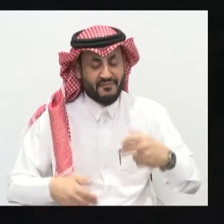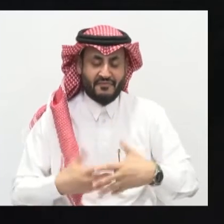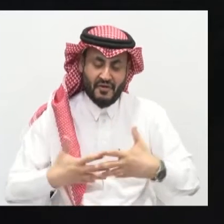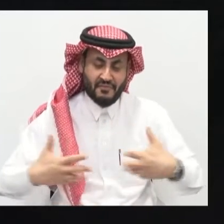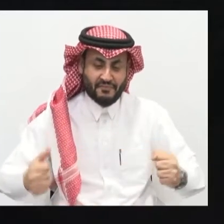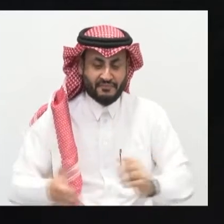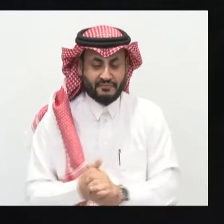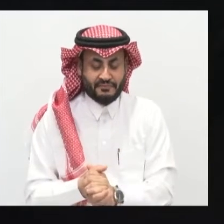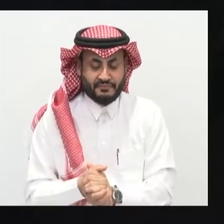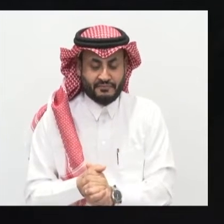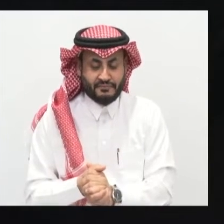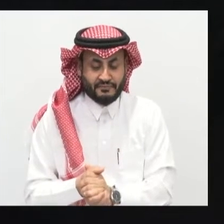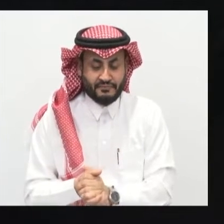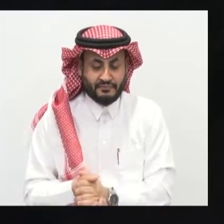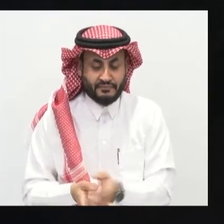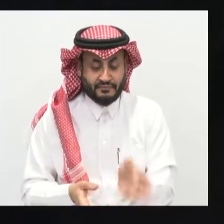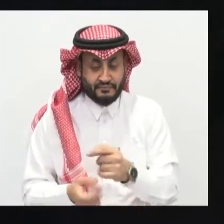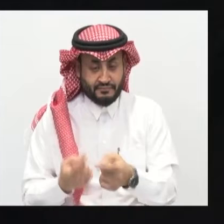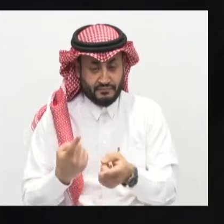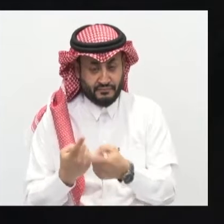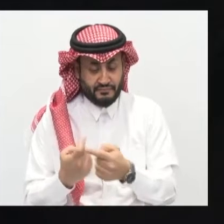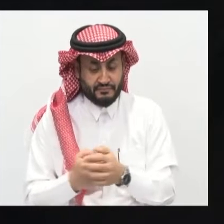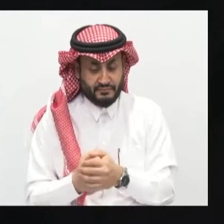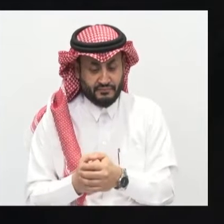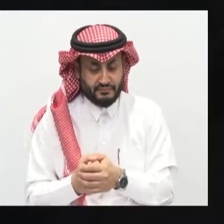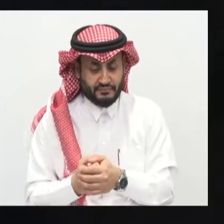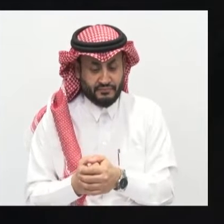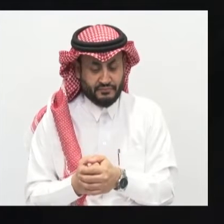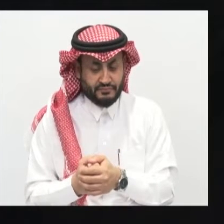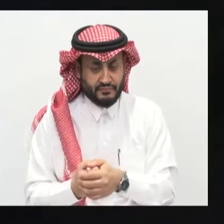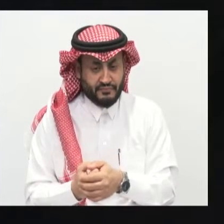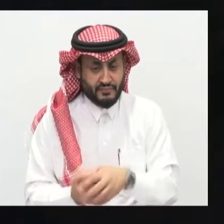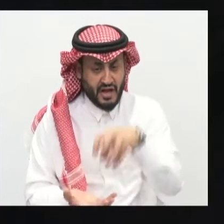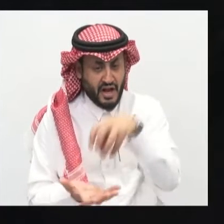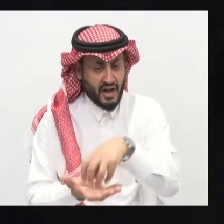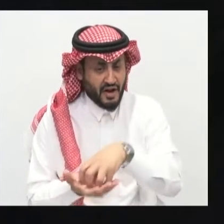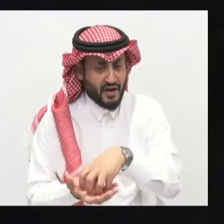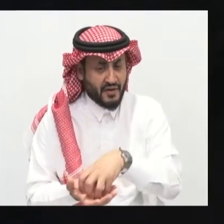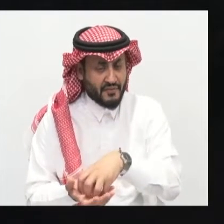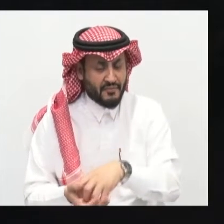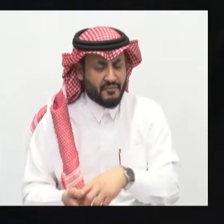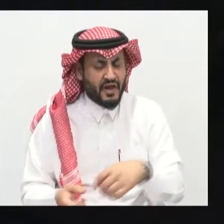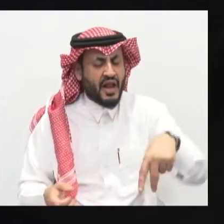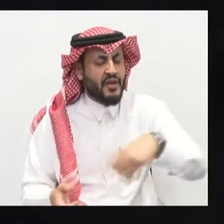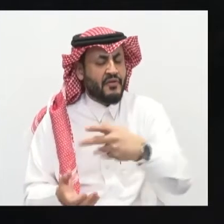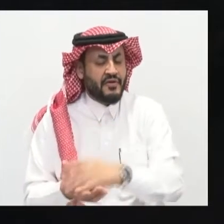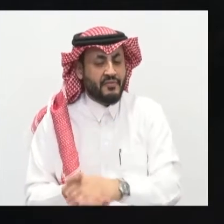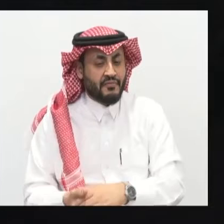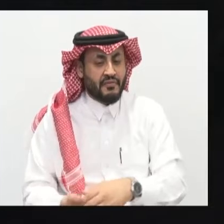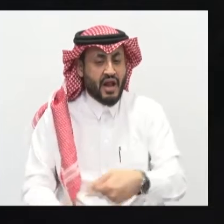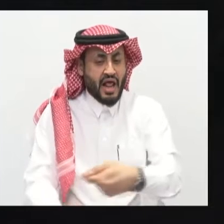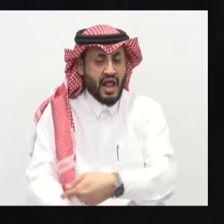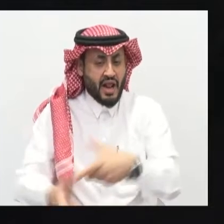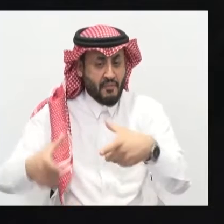excited. Also, we said nervous. Can you tell me a place that they're going to go to? They're going to the hospital